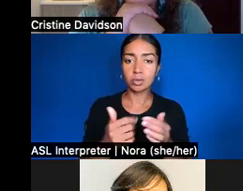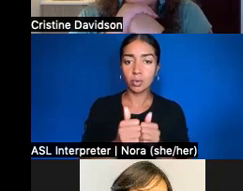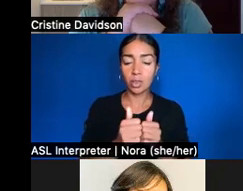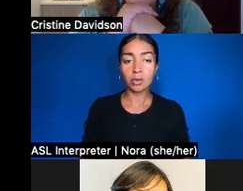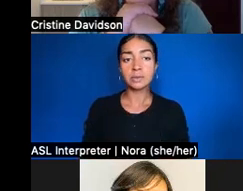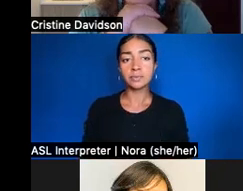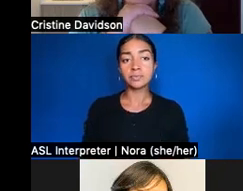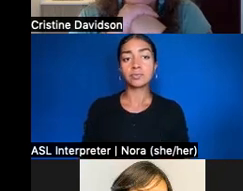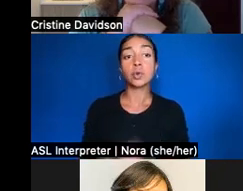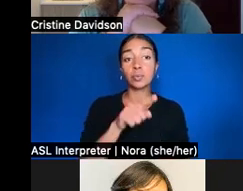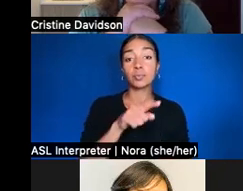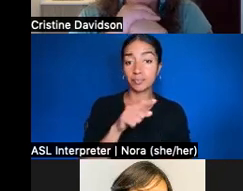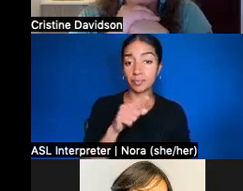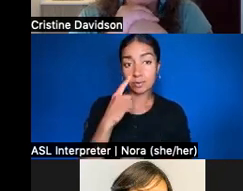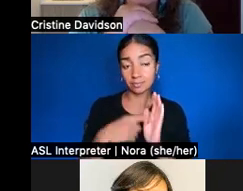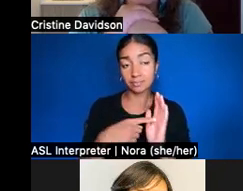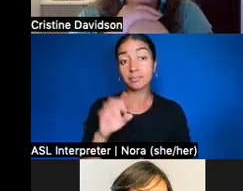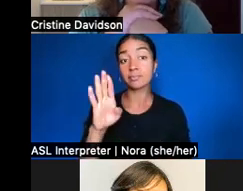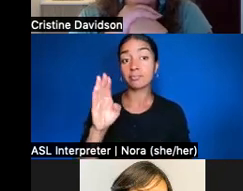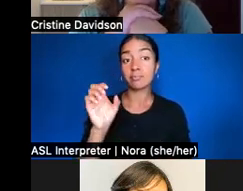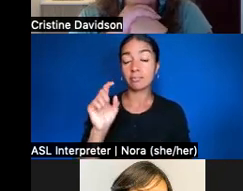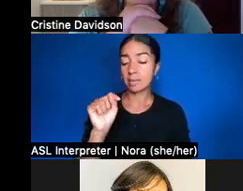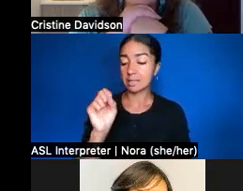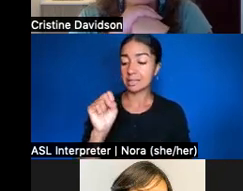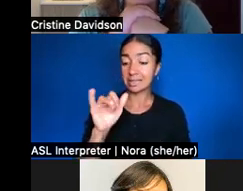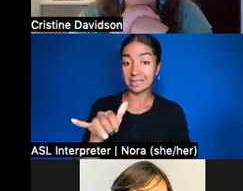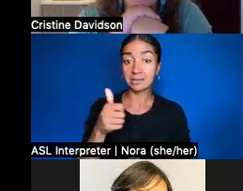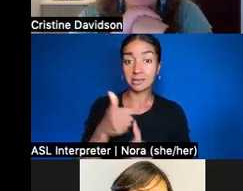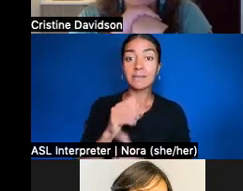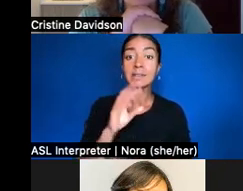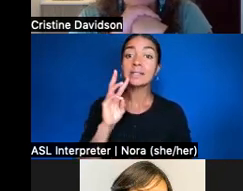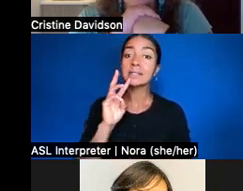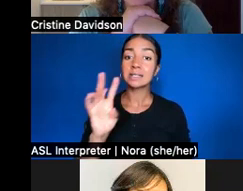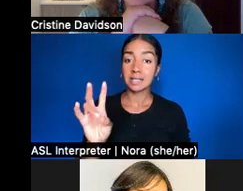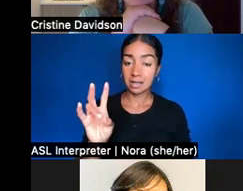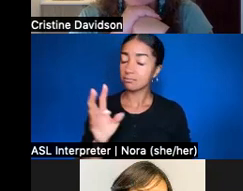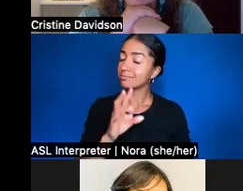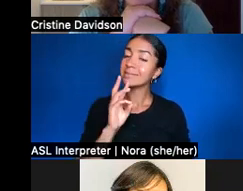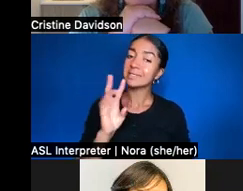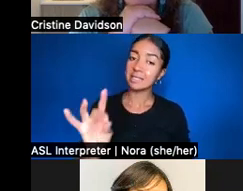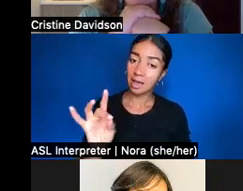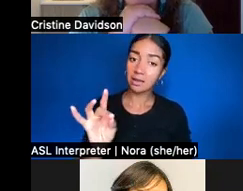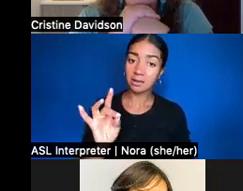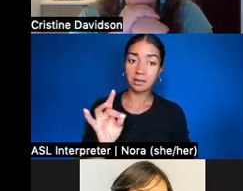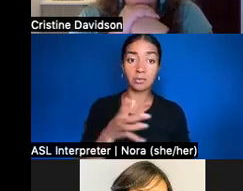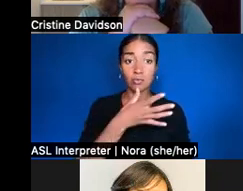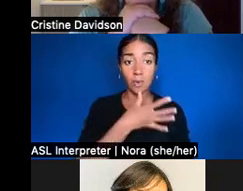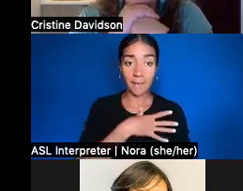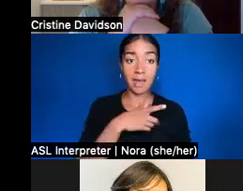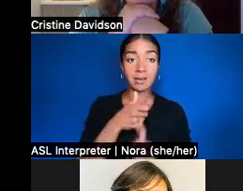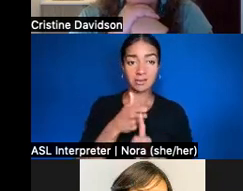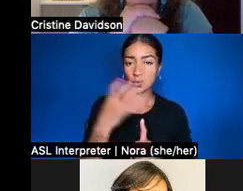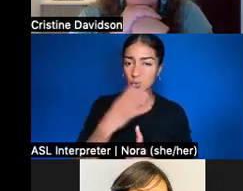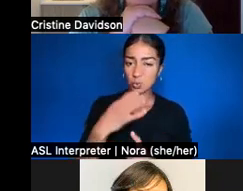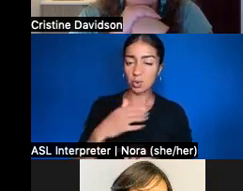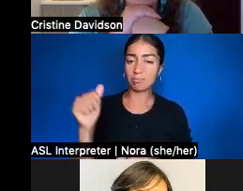is Betsy. Betsy is a 68-year-old woman with severe back pain. And Annie called when she found